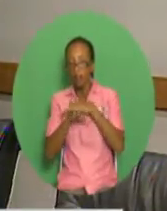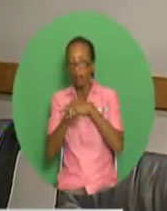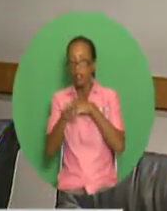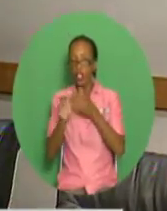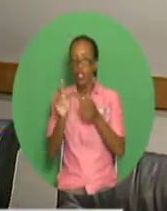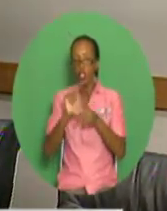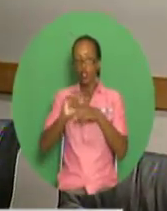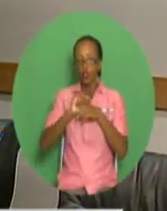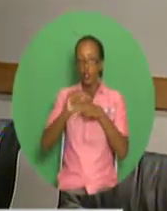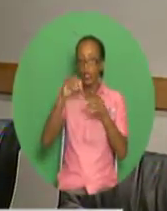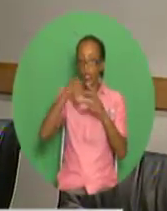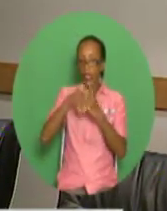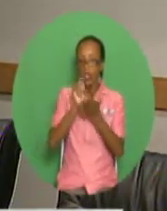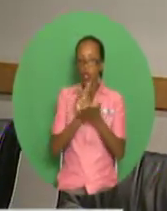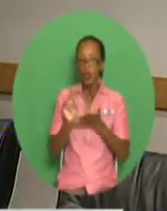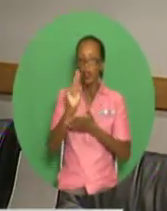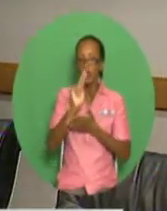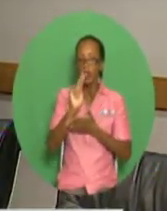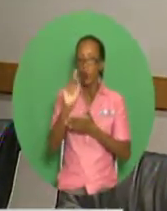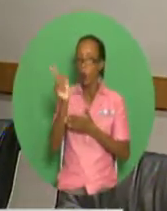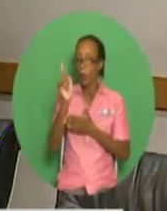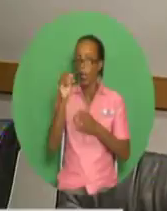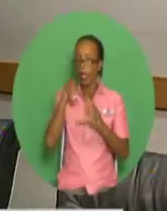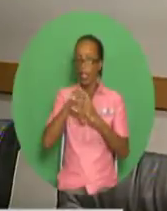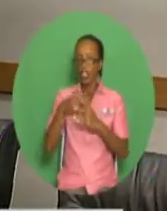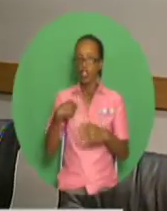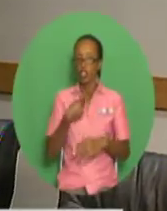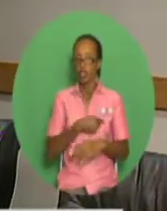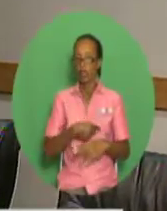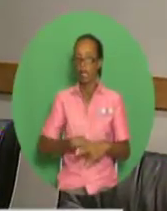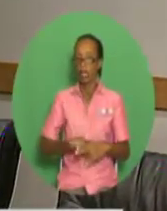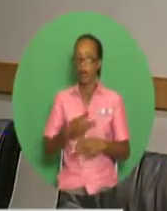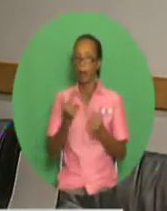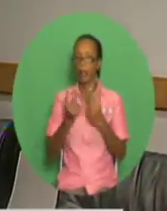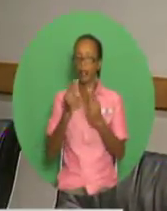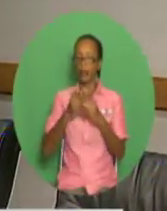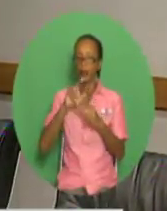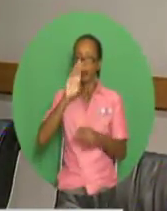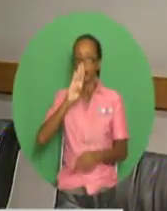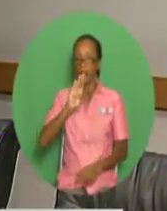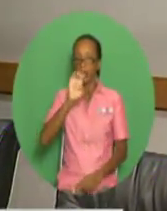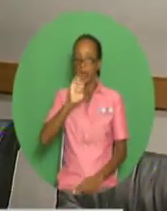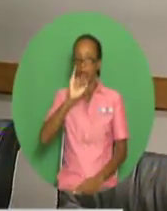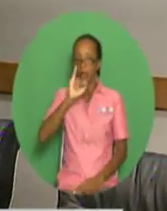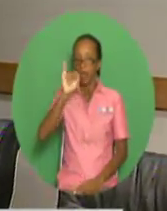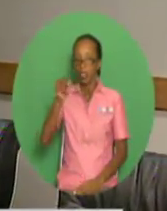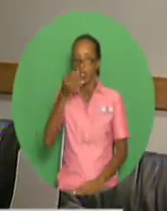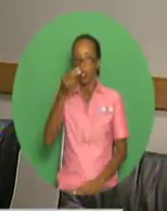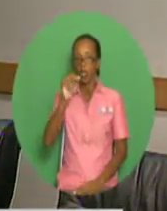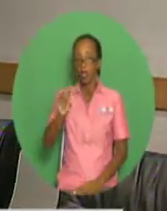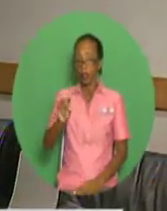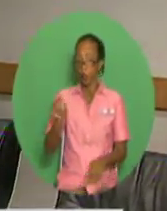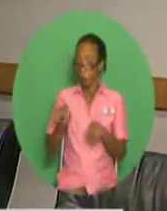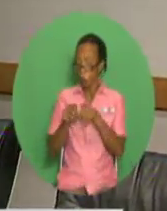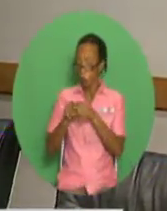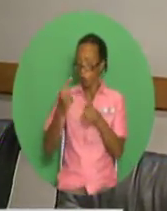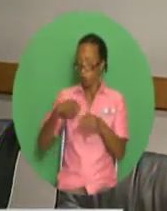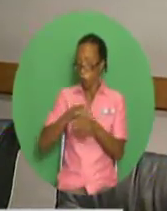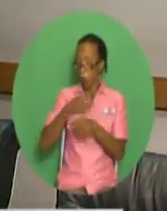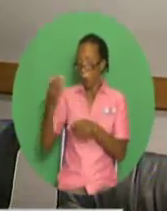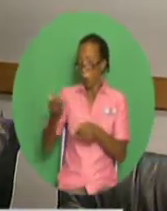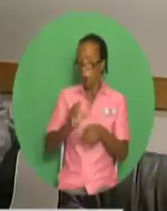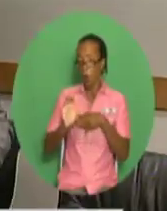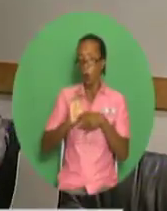put in place by next year. We also were able to bring in coaches from China. As you know, we are